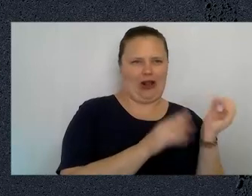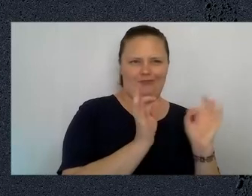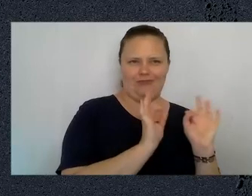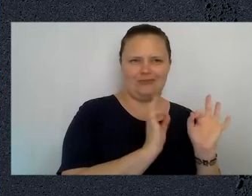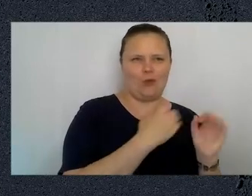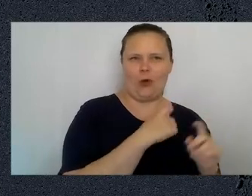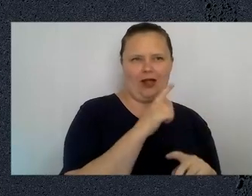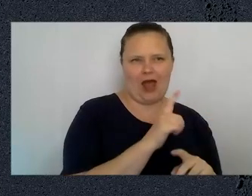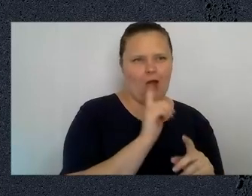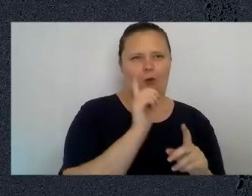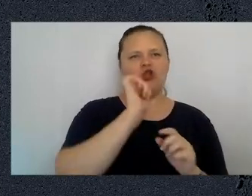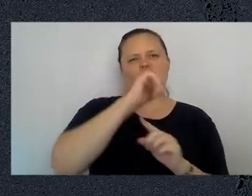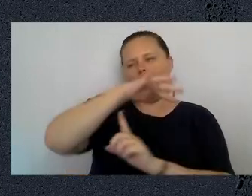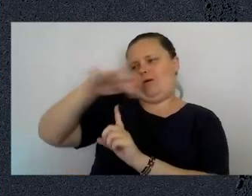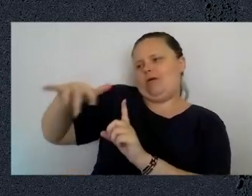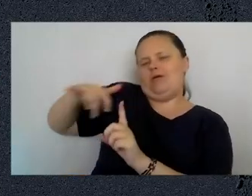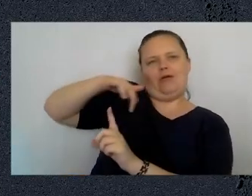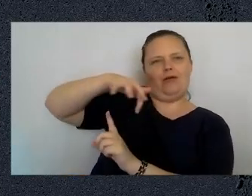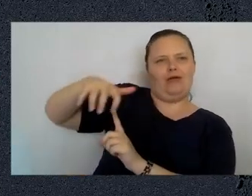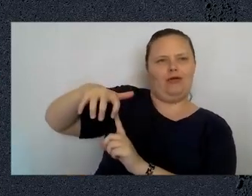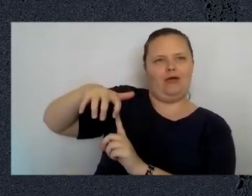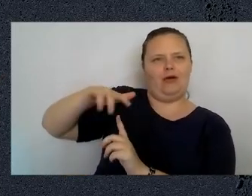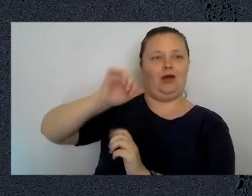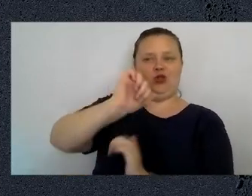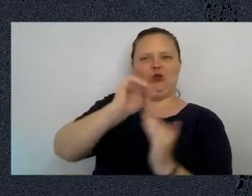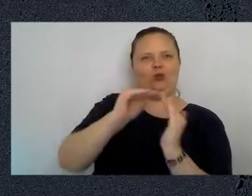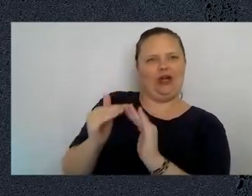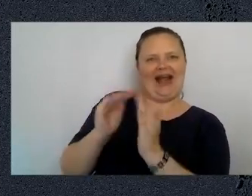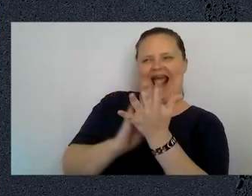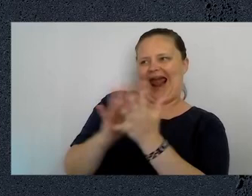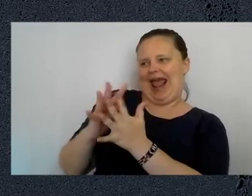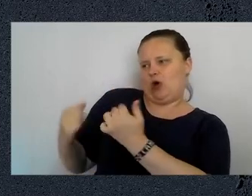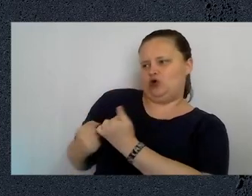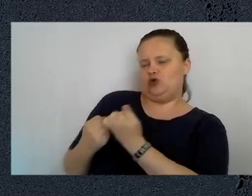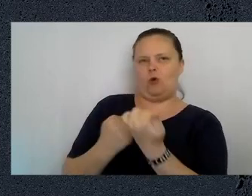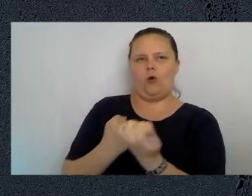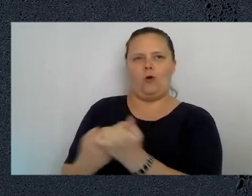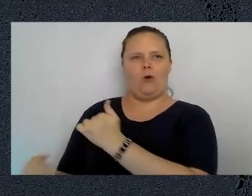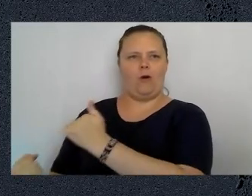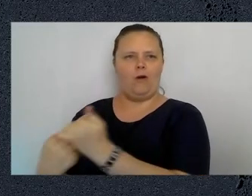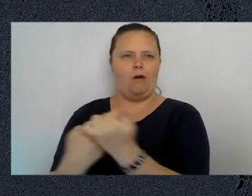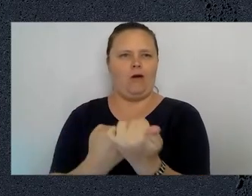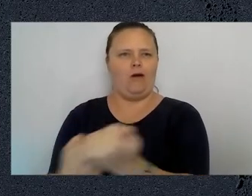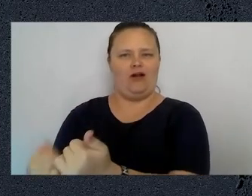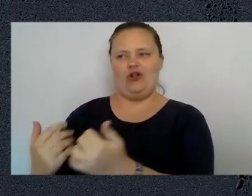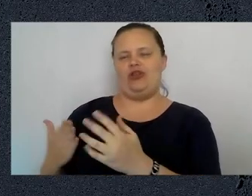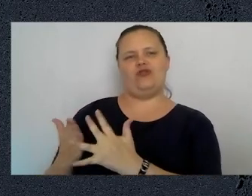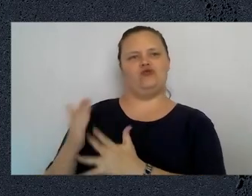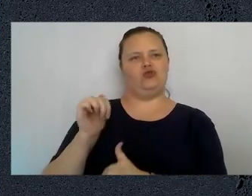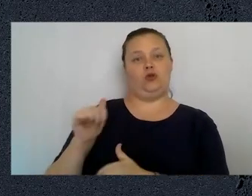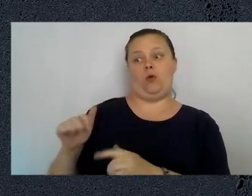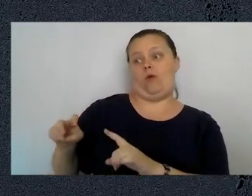you're surrounded in that community and how you are then carried throughout your career, which is definitely what we want to